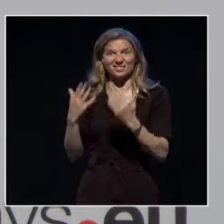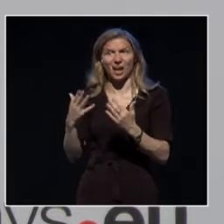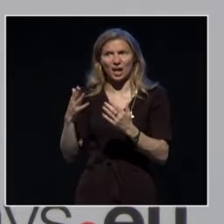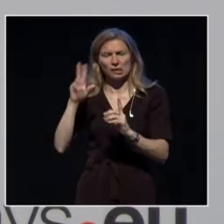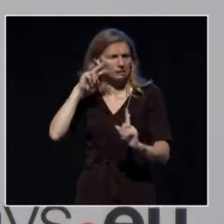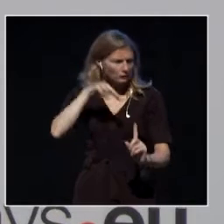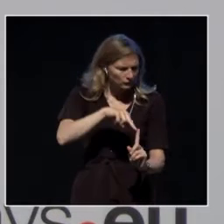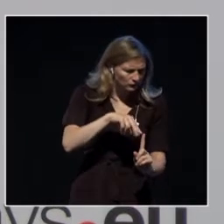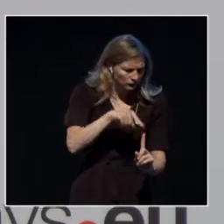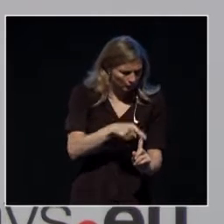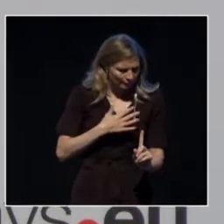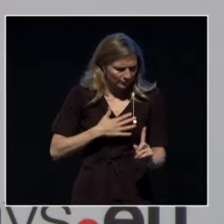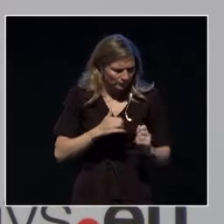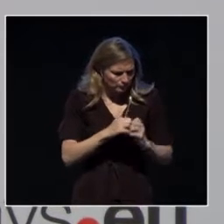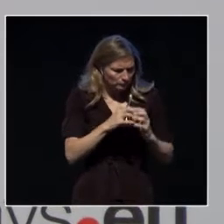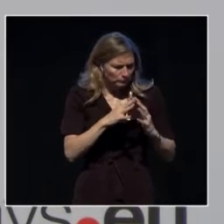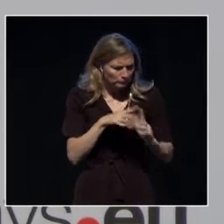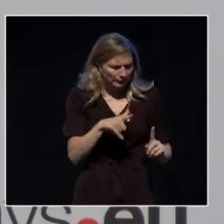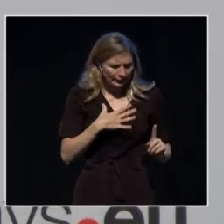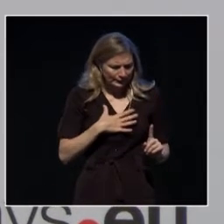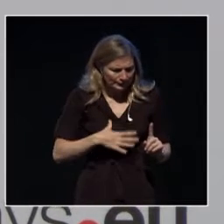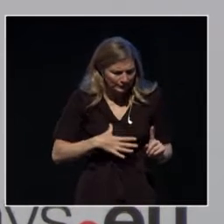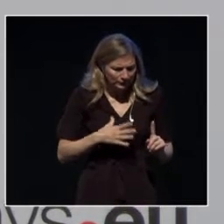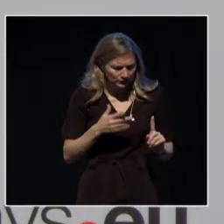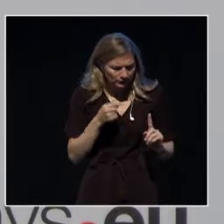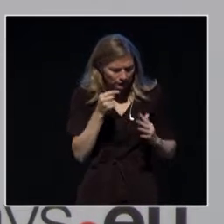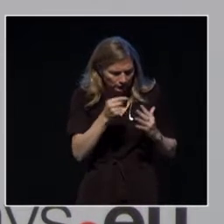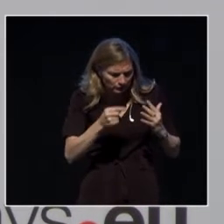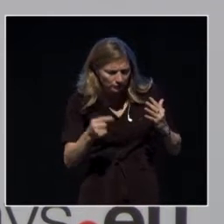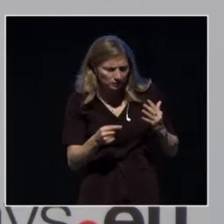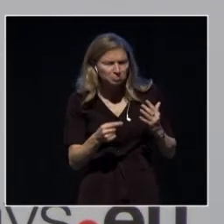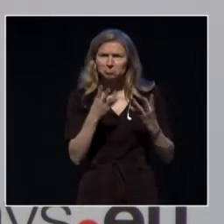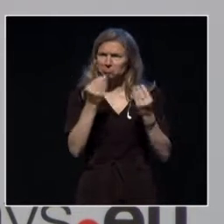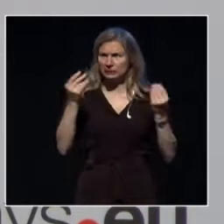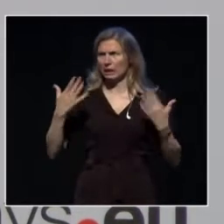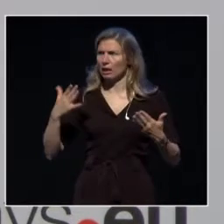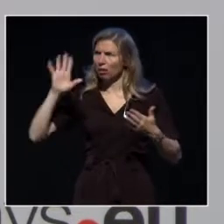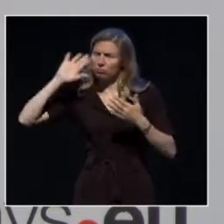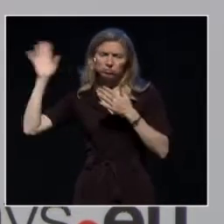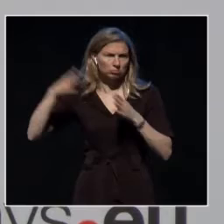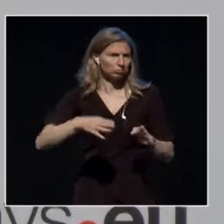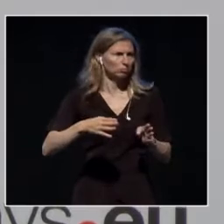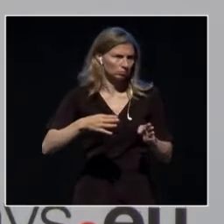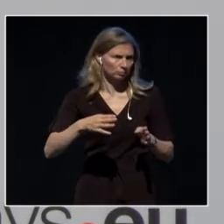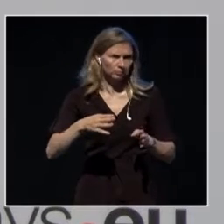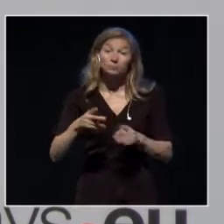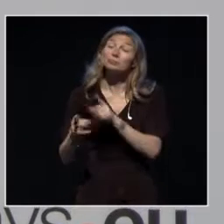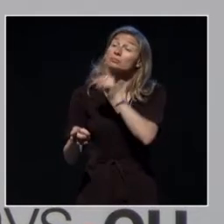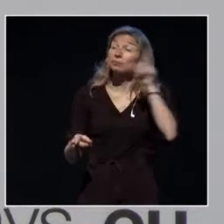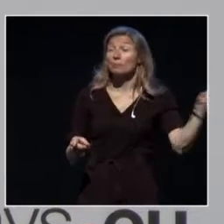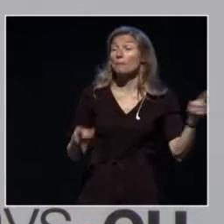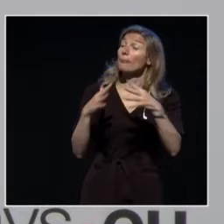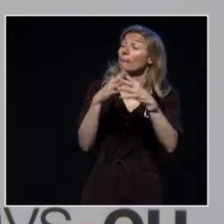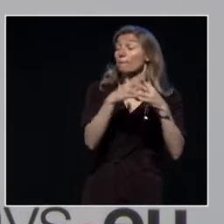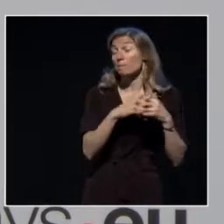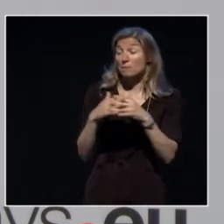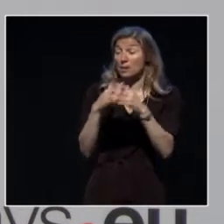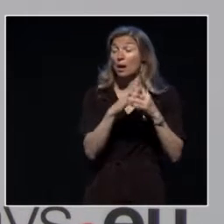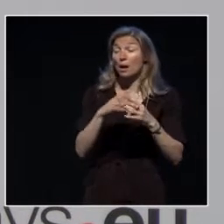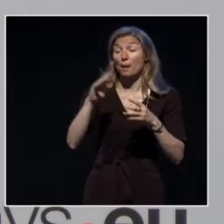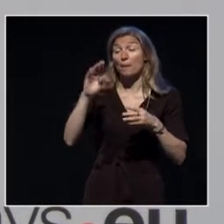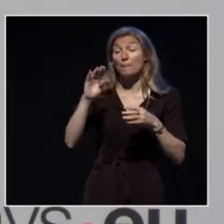needs. I think one of the great developments in the US business